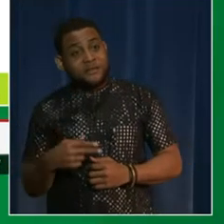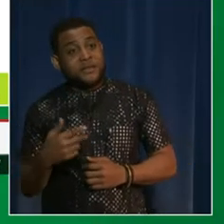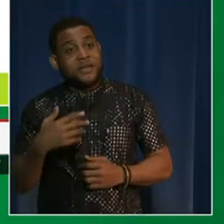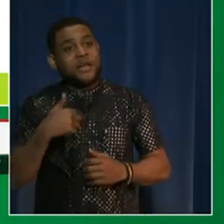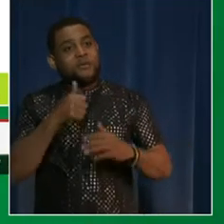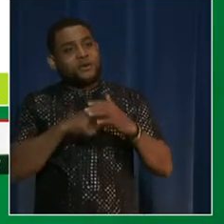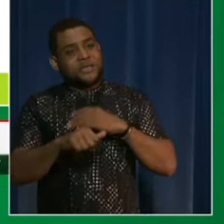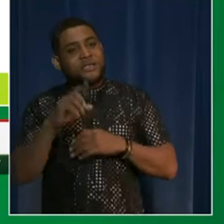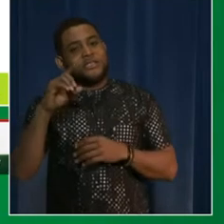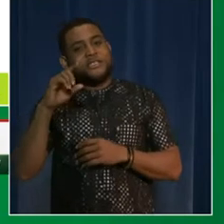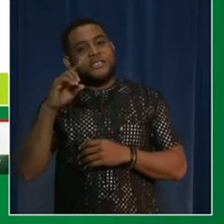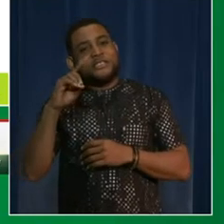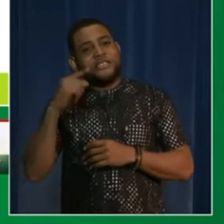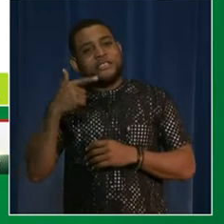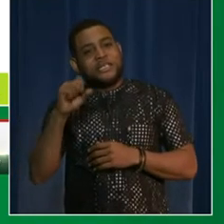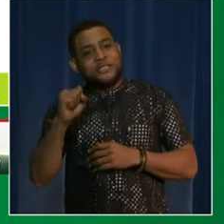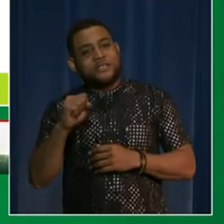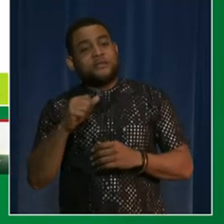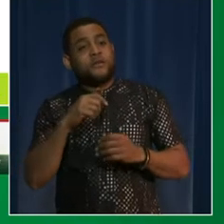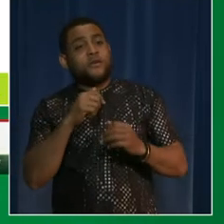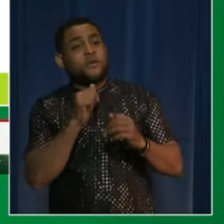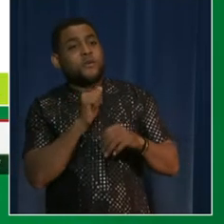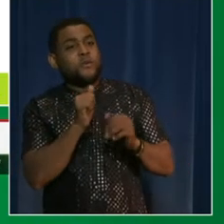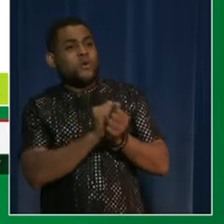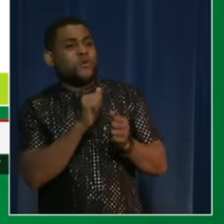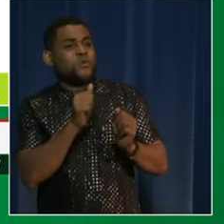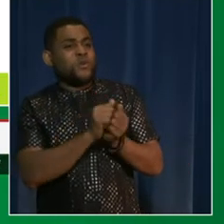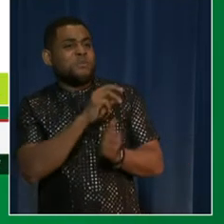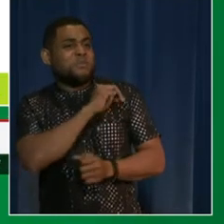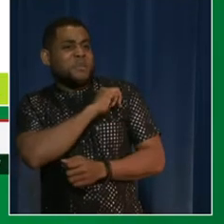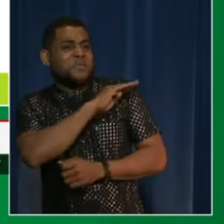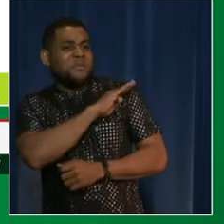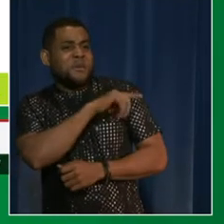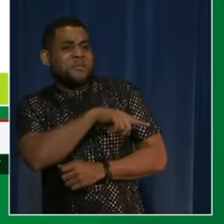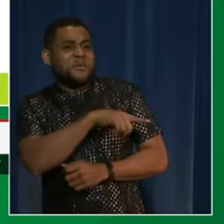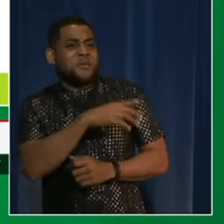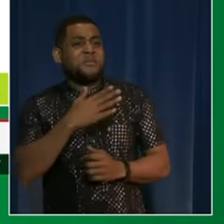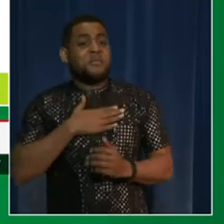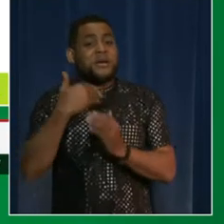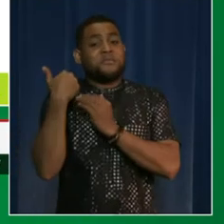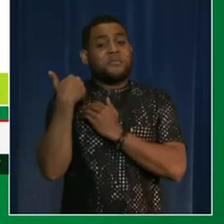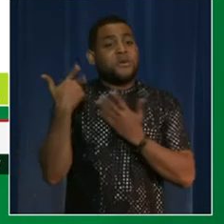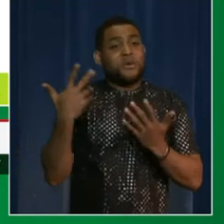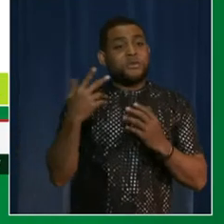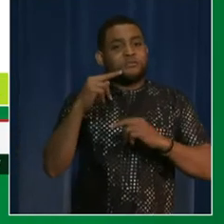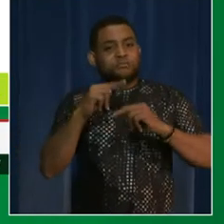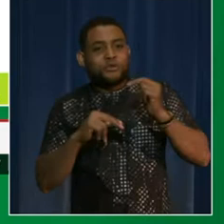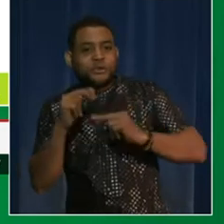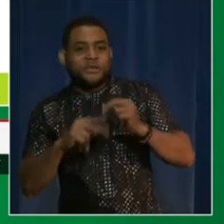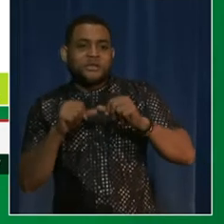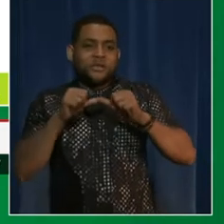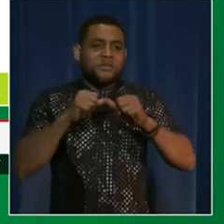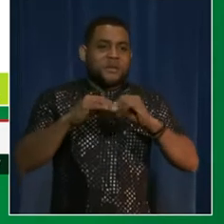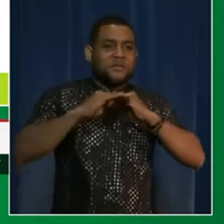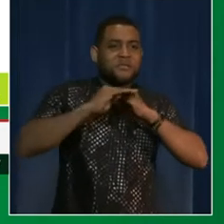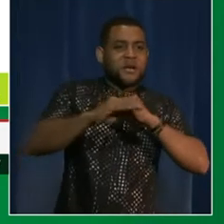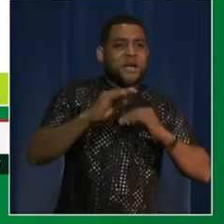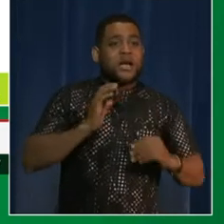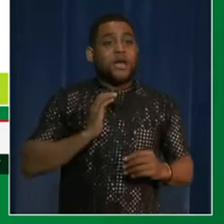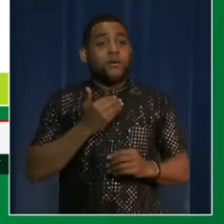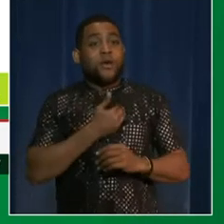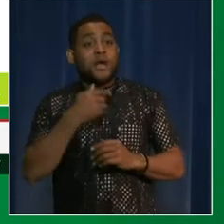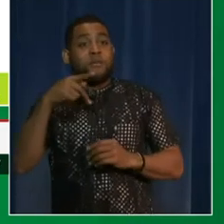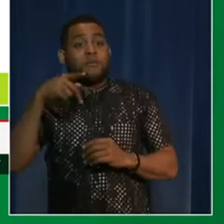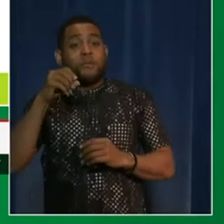Bowser's leadership, it is my job to build, maintain, and sustain the District of Columbia's real estate portfolio. But before